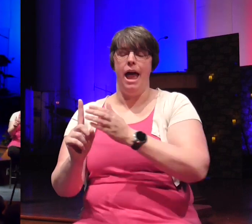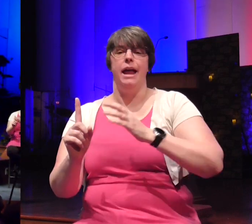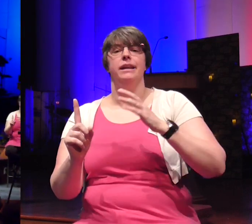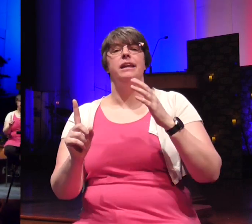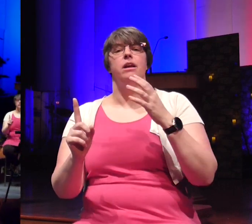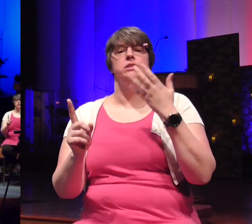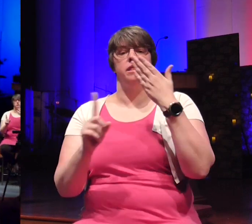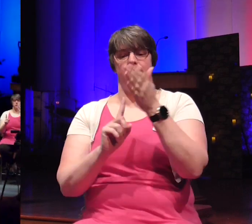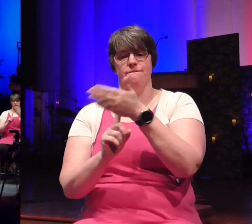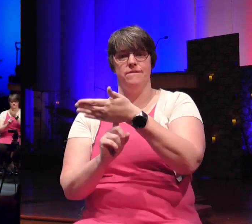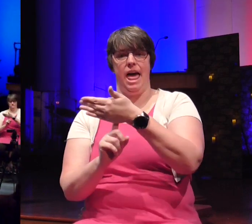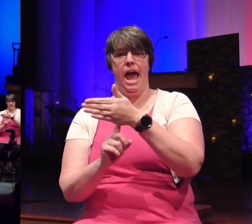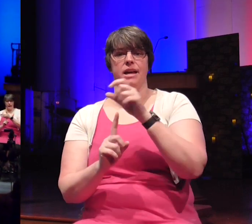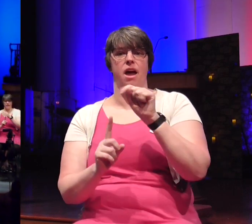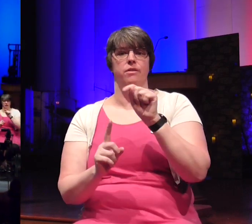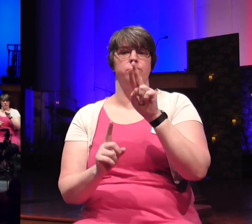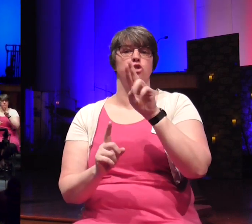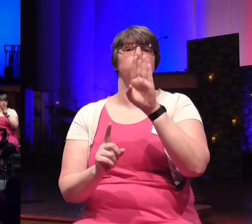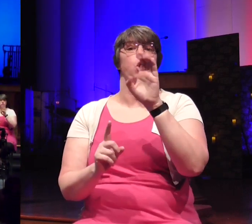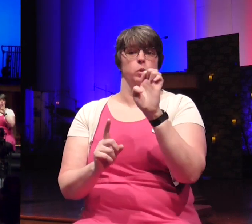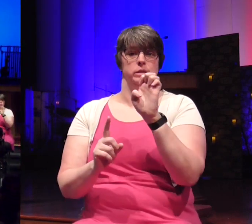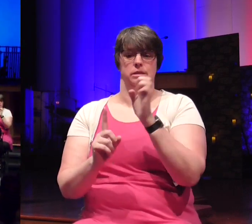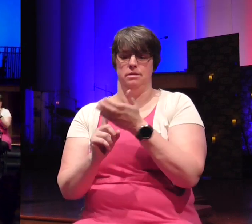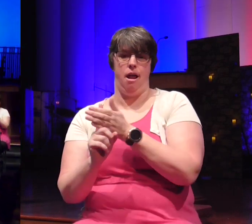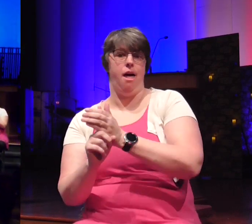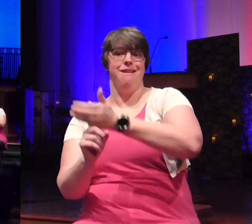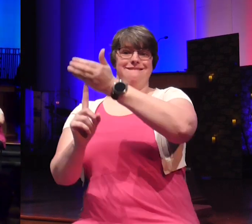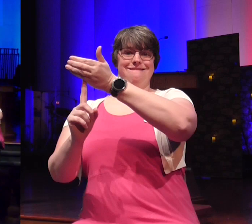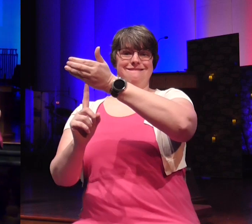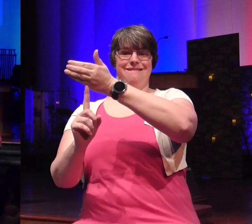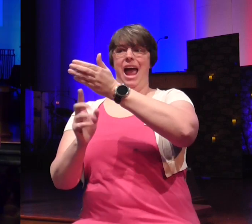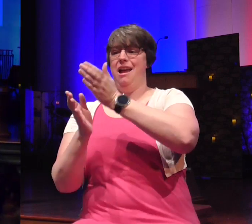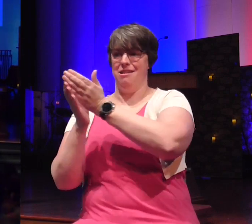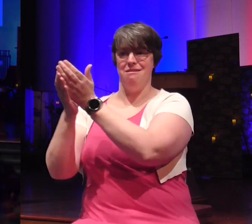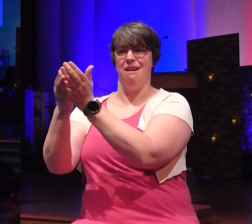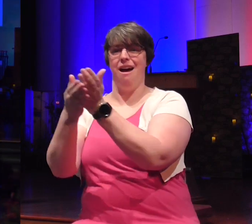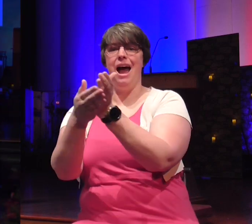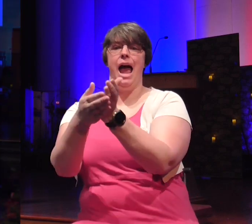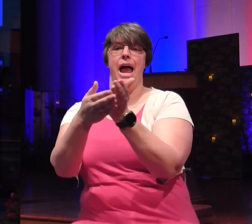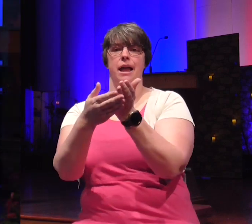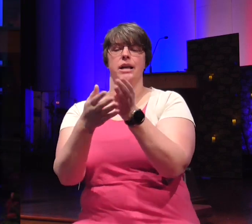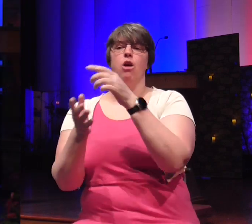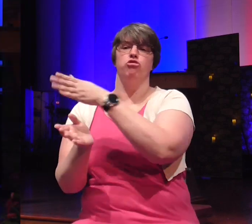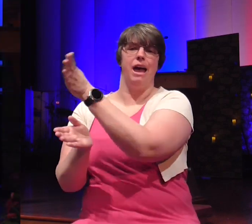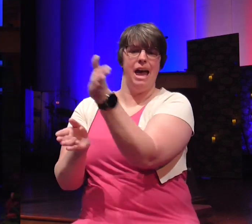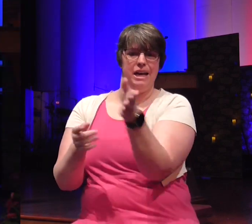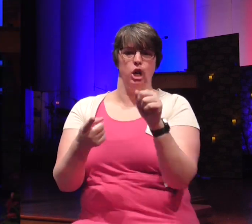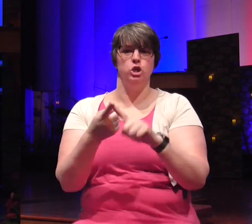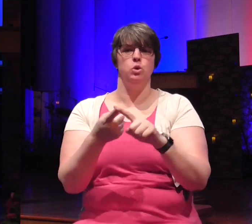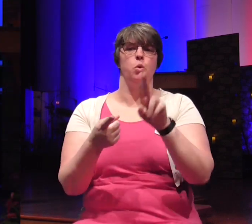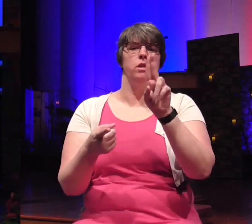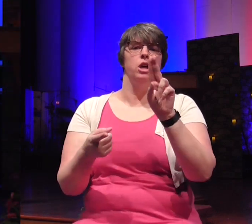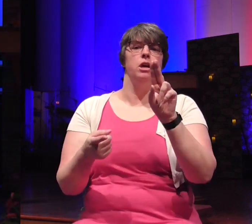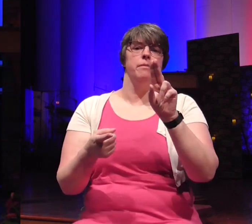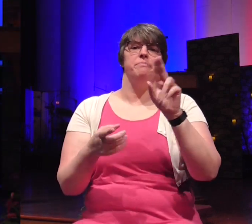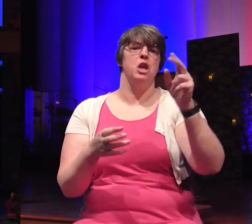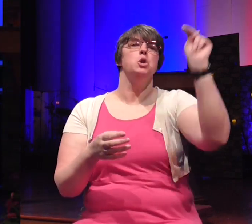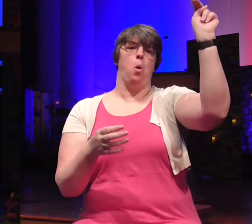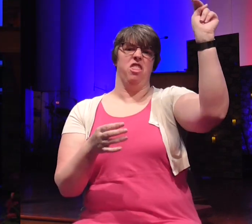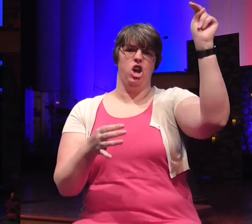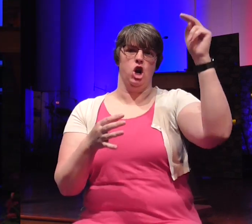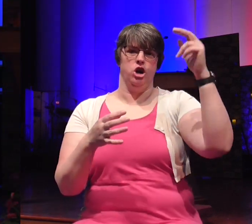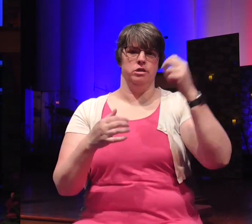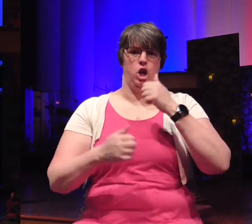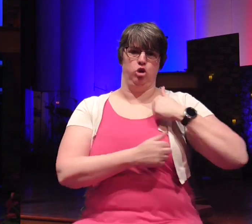brought the steamer right into the head of the Union fleet and surrendered the ship. And then he said